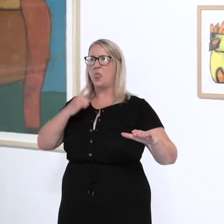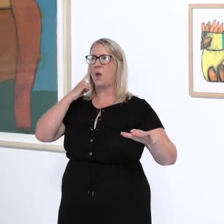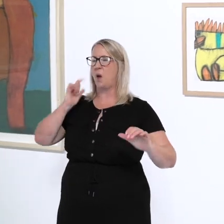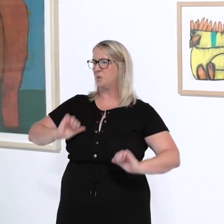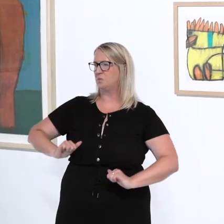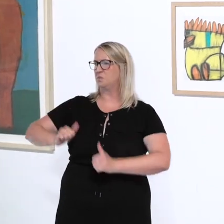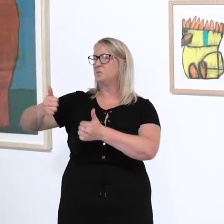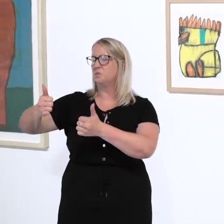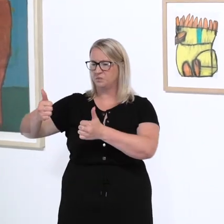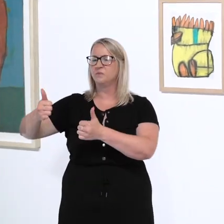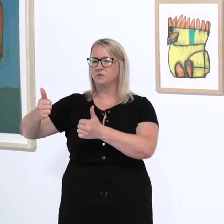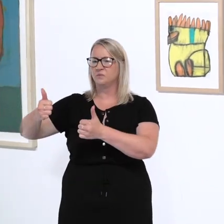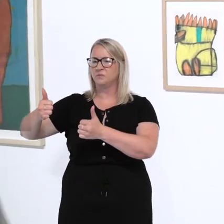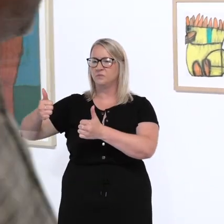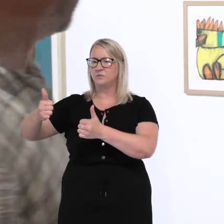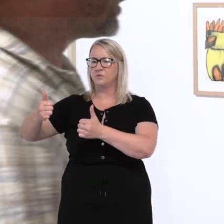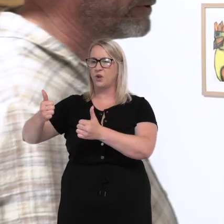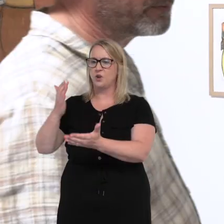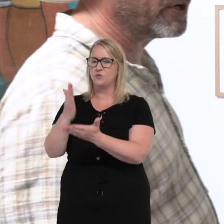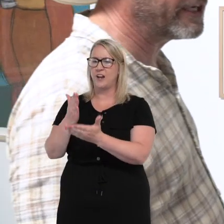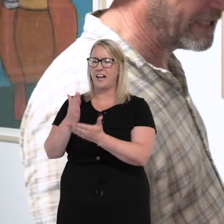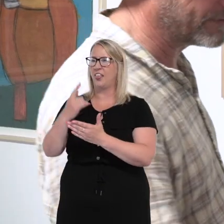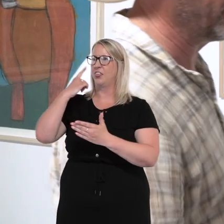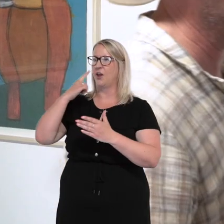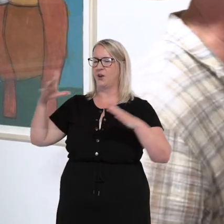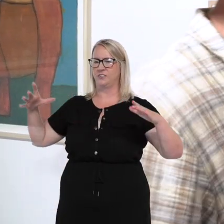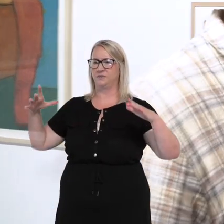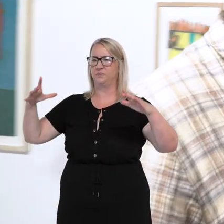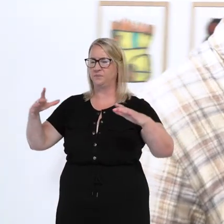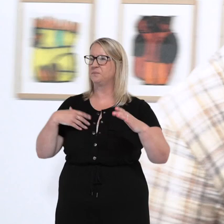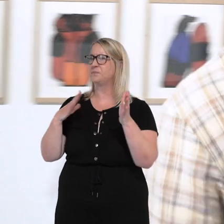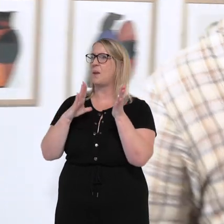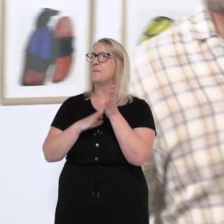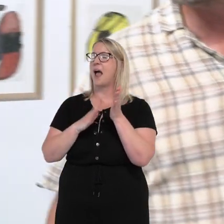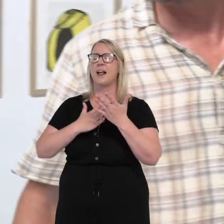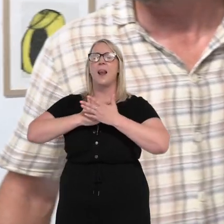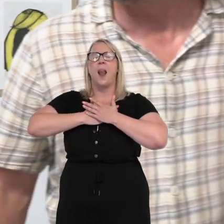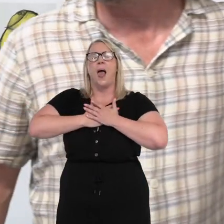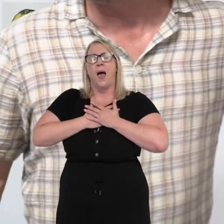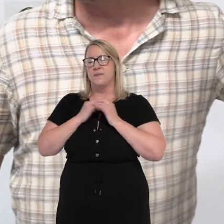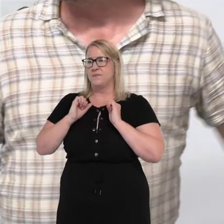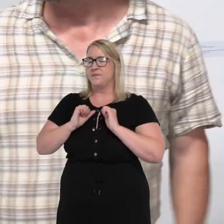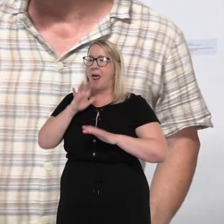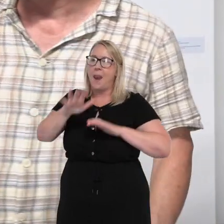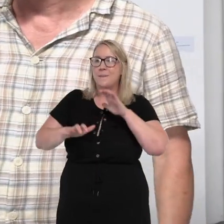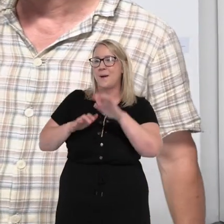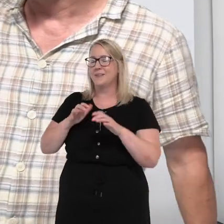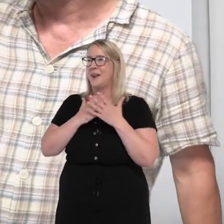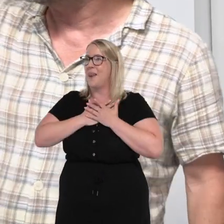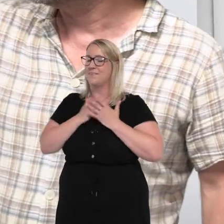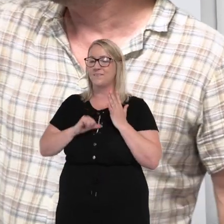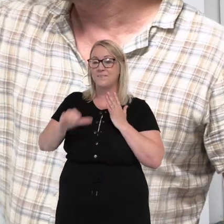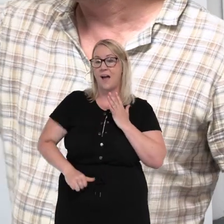an important oeuvre of Michael's work. He loves fire. This is a cow from the farm. And there's various